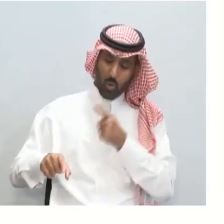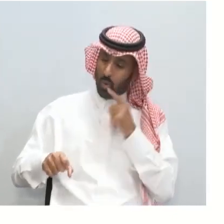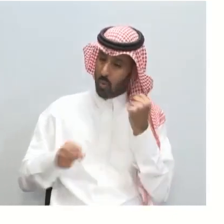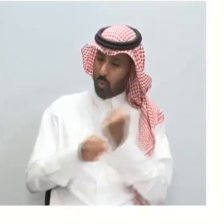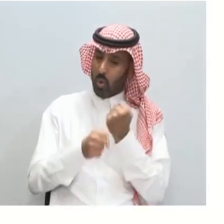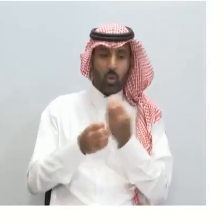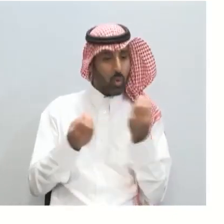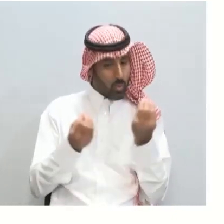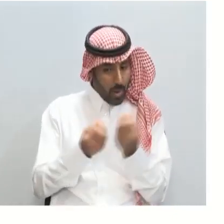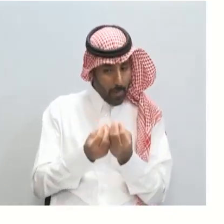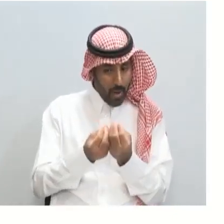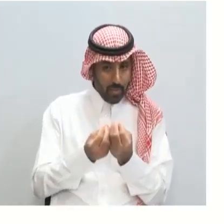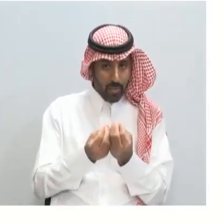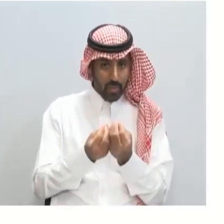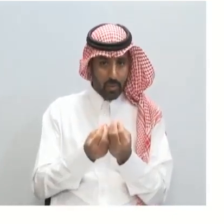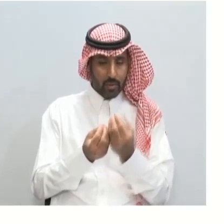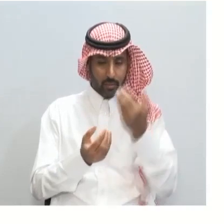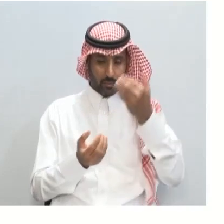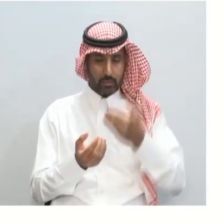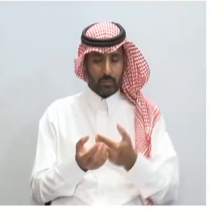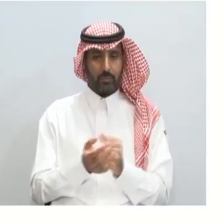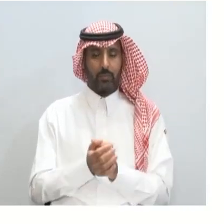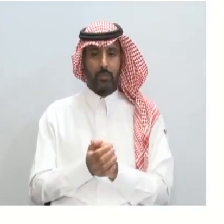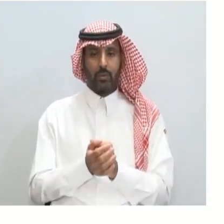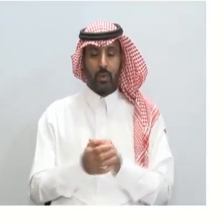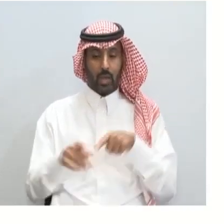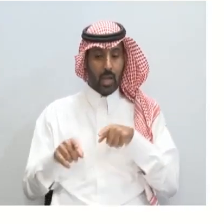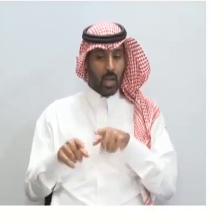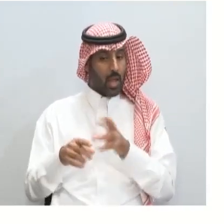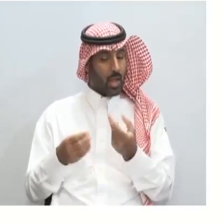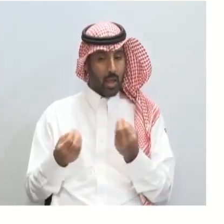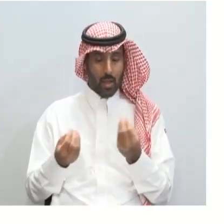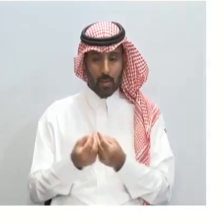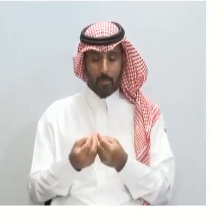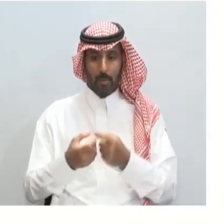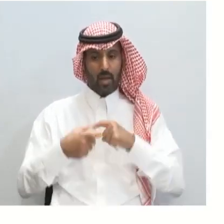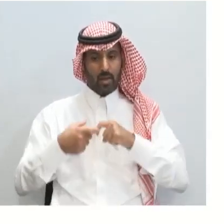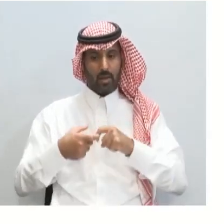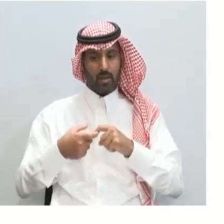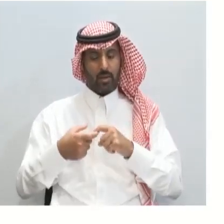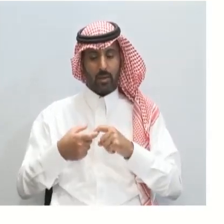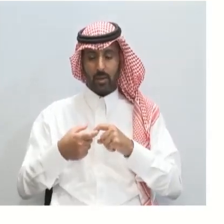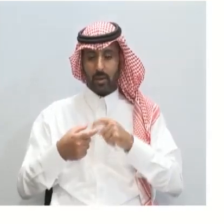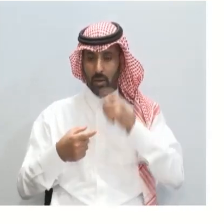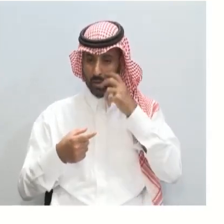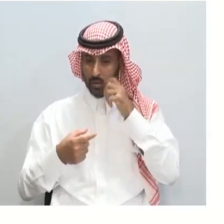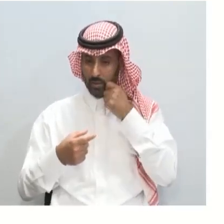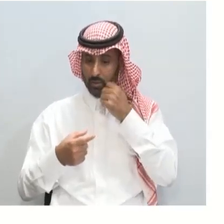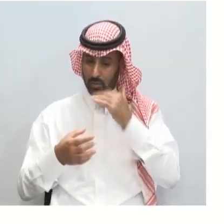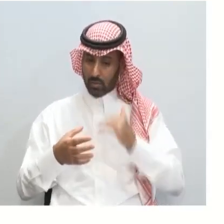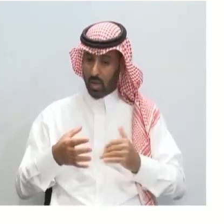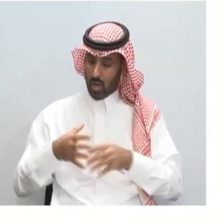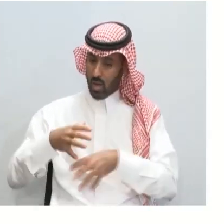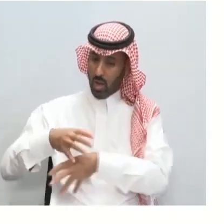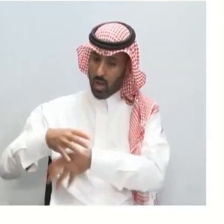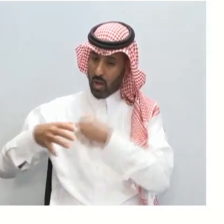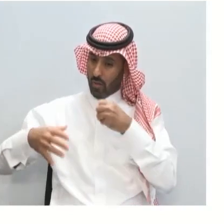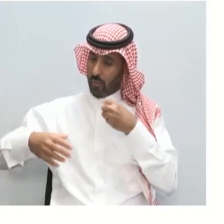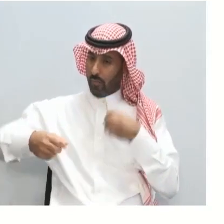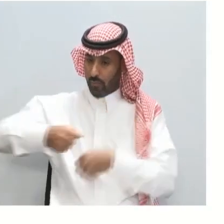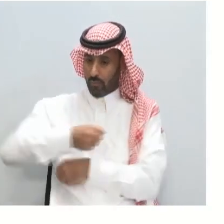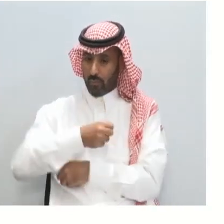co-workers? So what is the relationship between Khalid and the boy who is stealing the